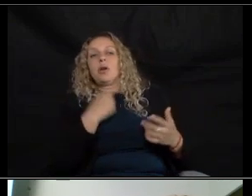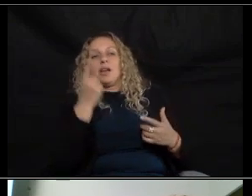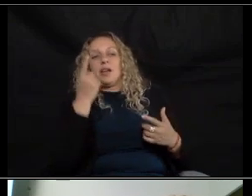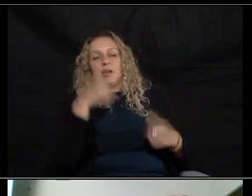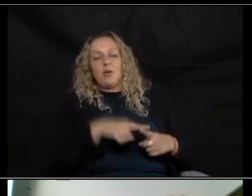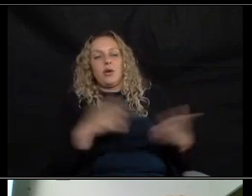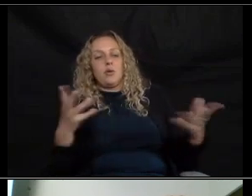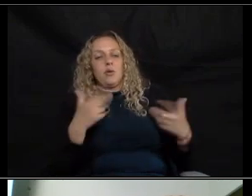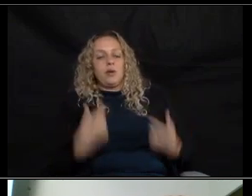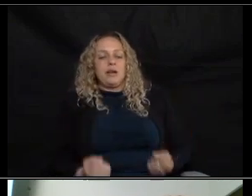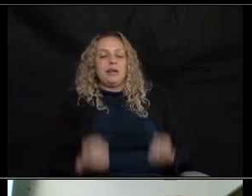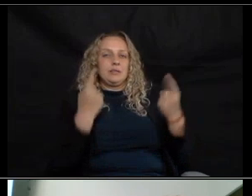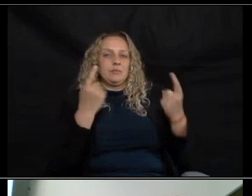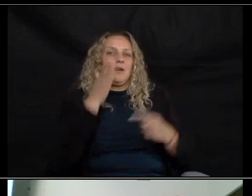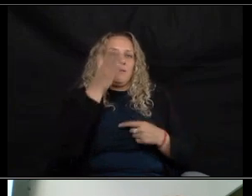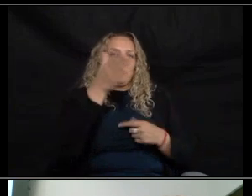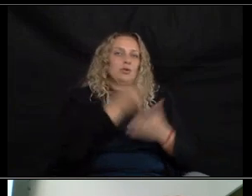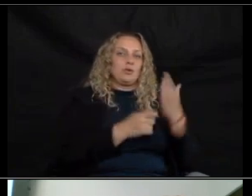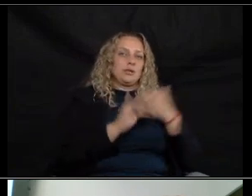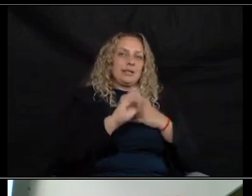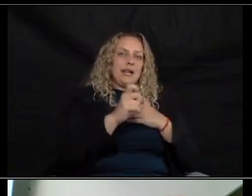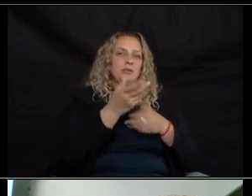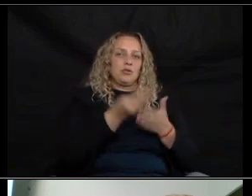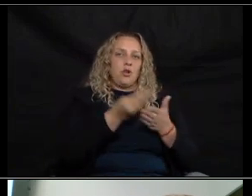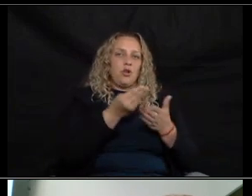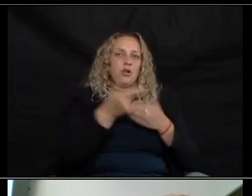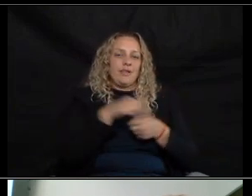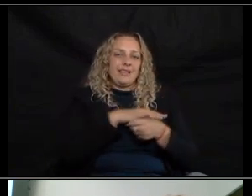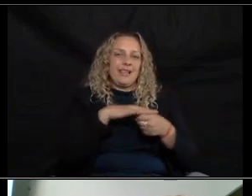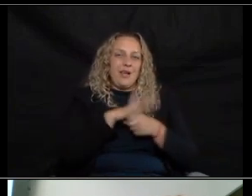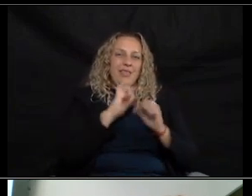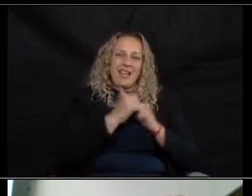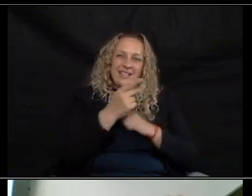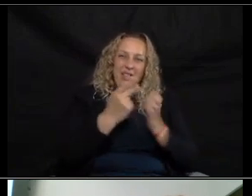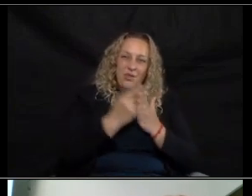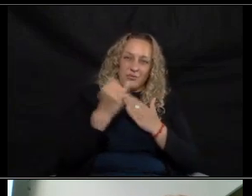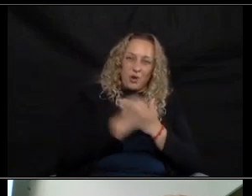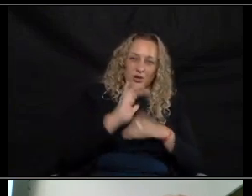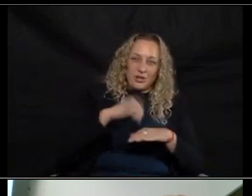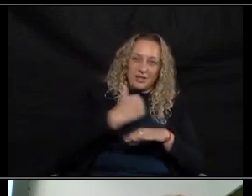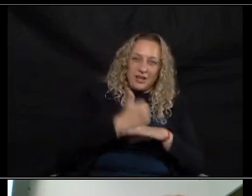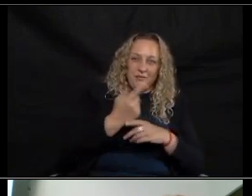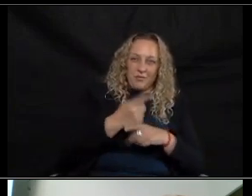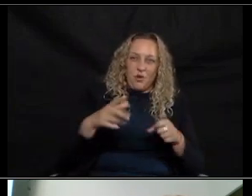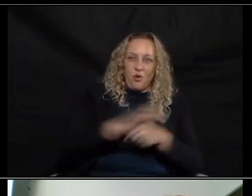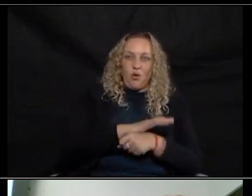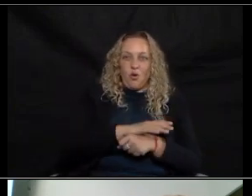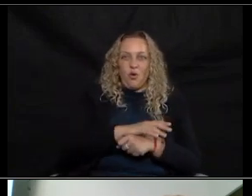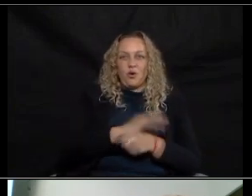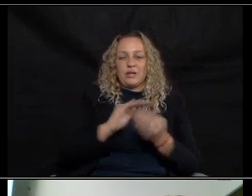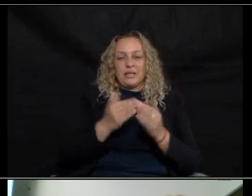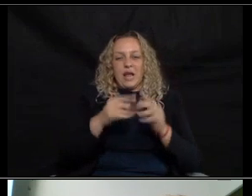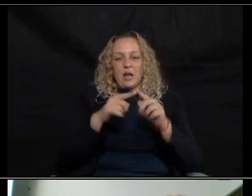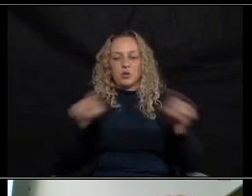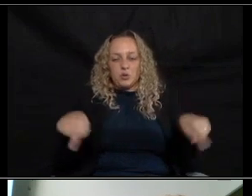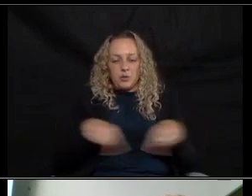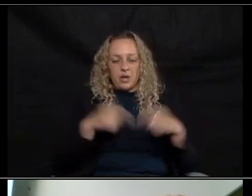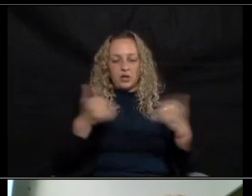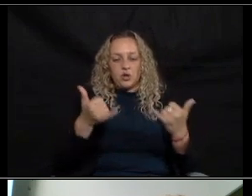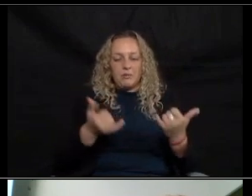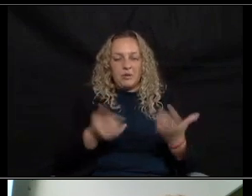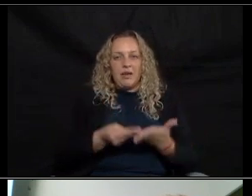spend future tax dollars in this area. That's how this project was built. The whole town square is currently being